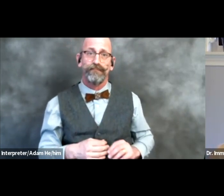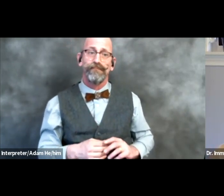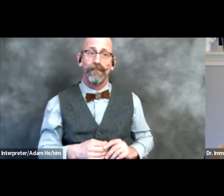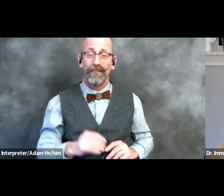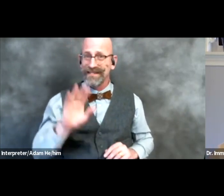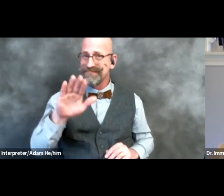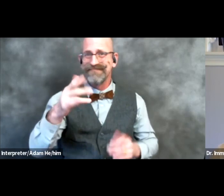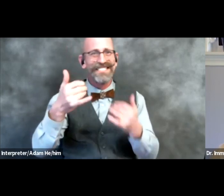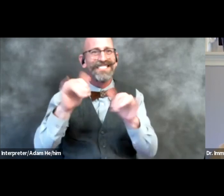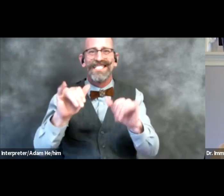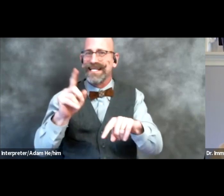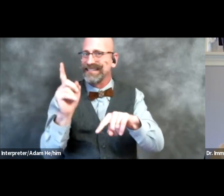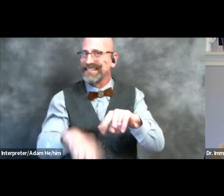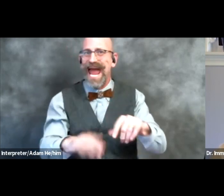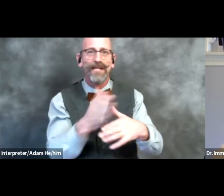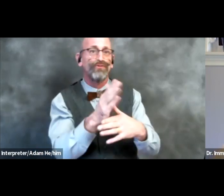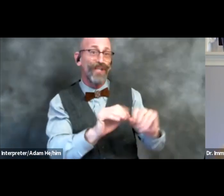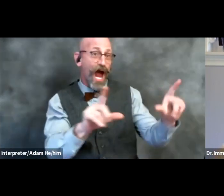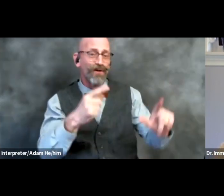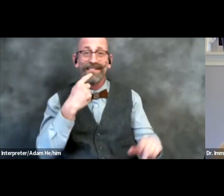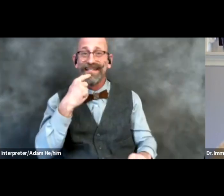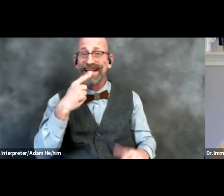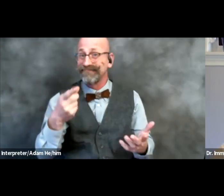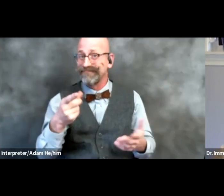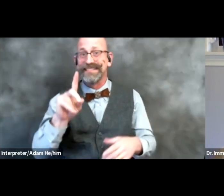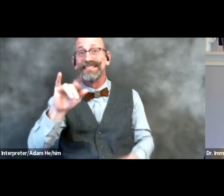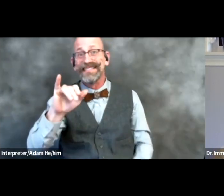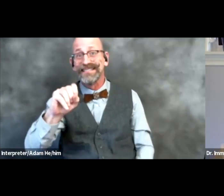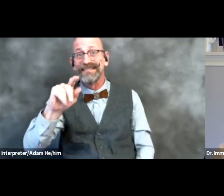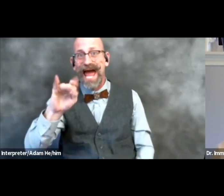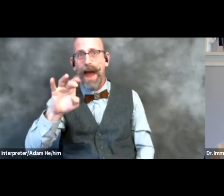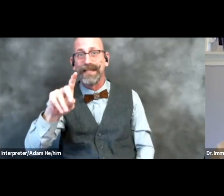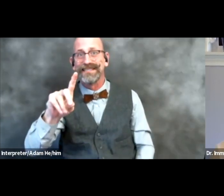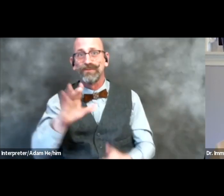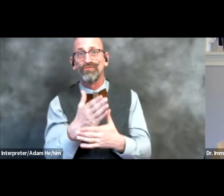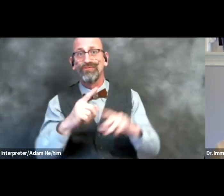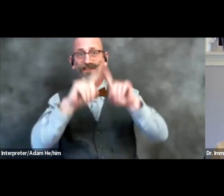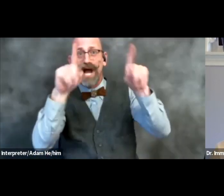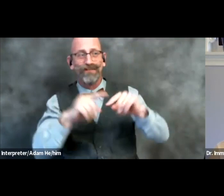I'm still getting a message that it's disabled. It's okay.